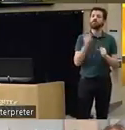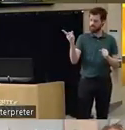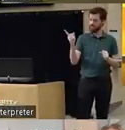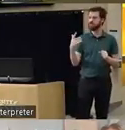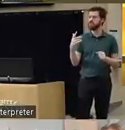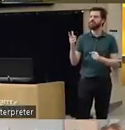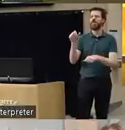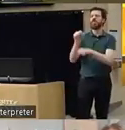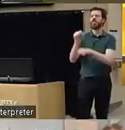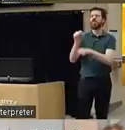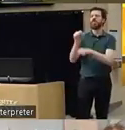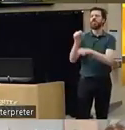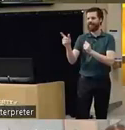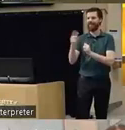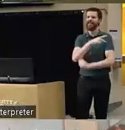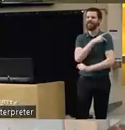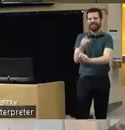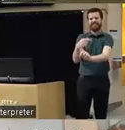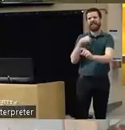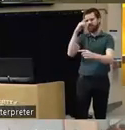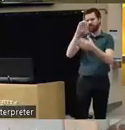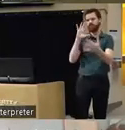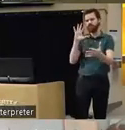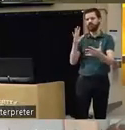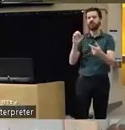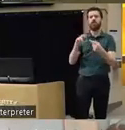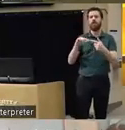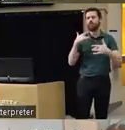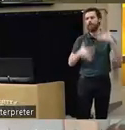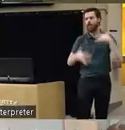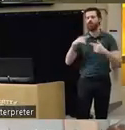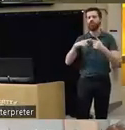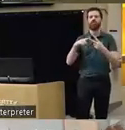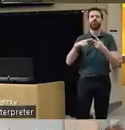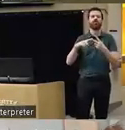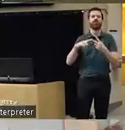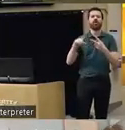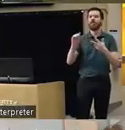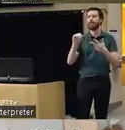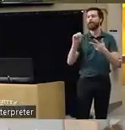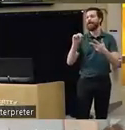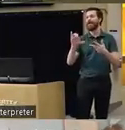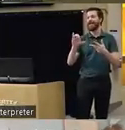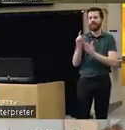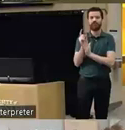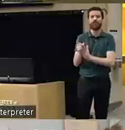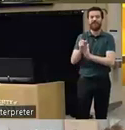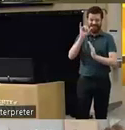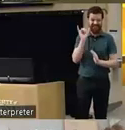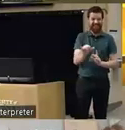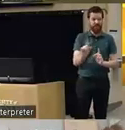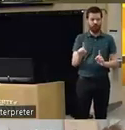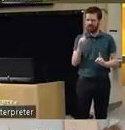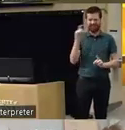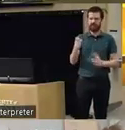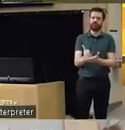someone who has psychosis or, you know, bipolar disorder and a manic episode. And that's where they really need the